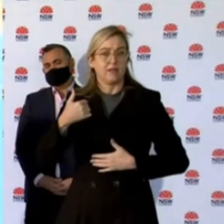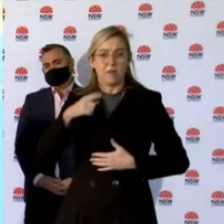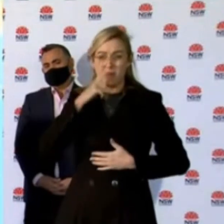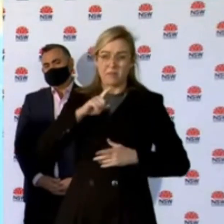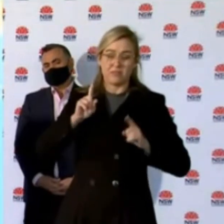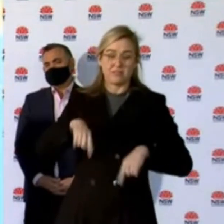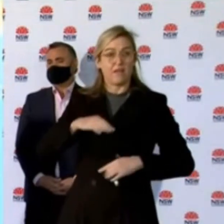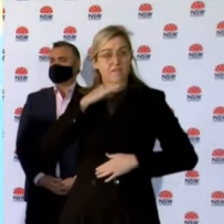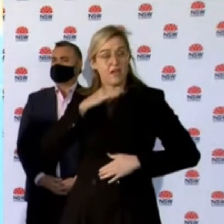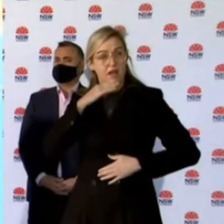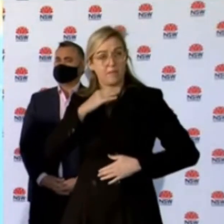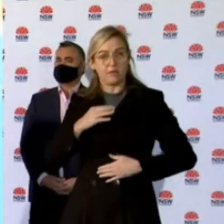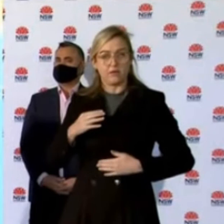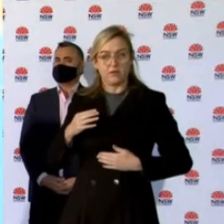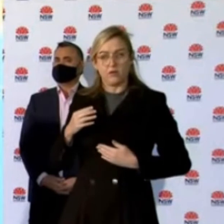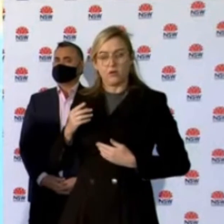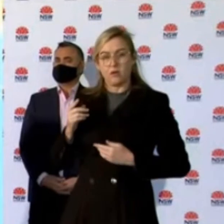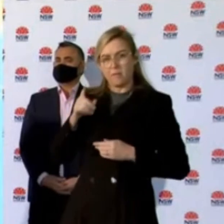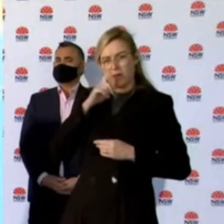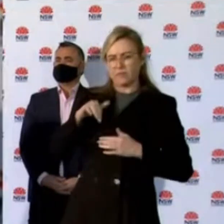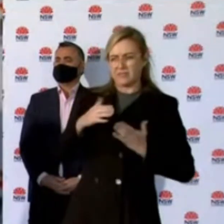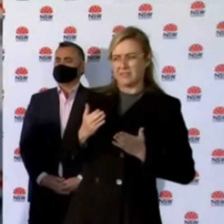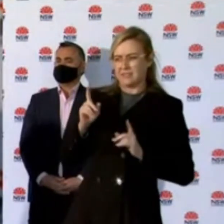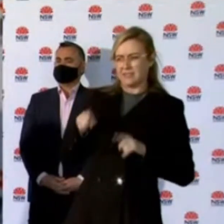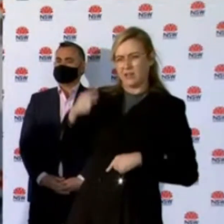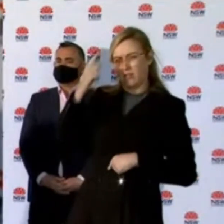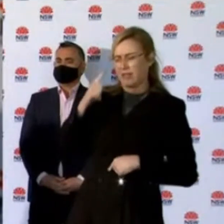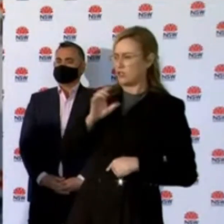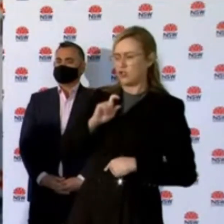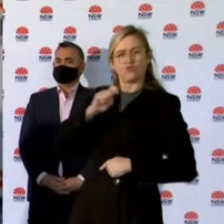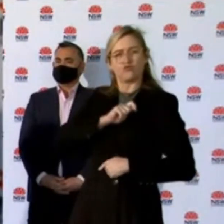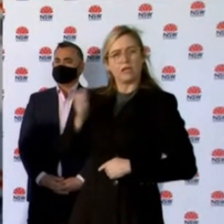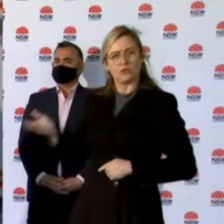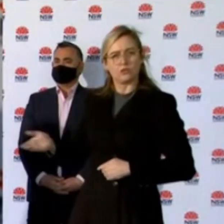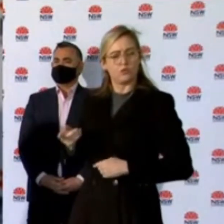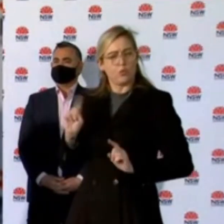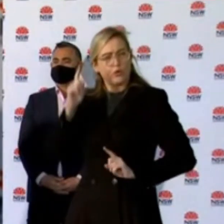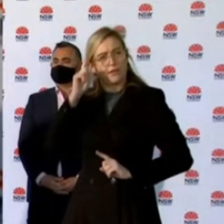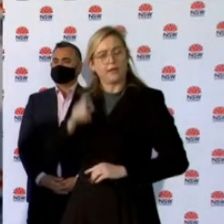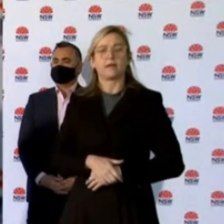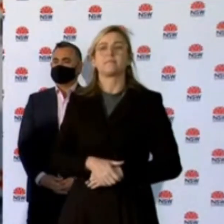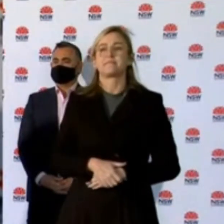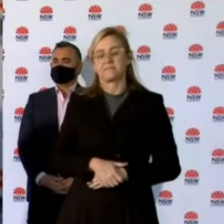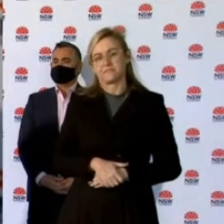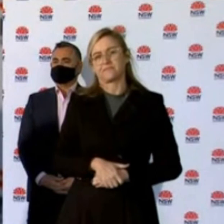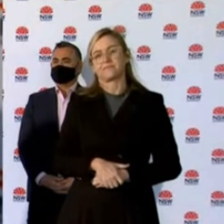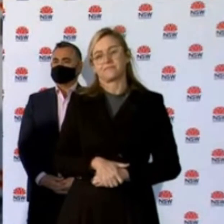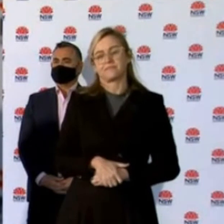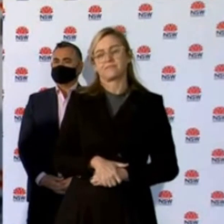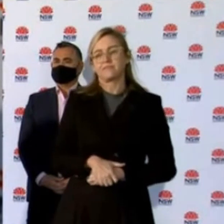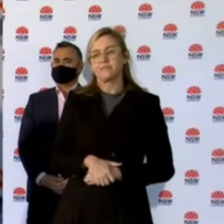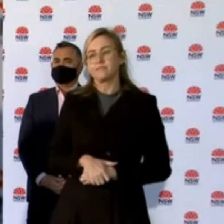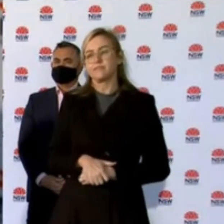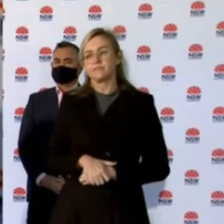What's your concern surrounding people losing trust in the message? Yeah, I think first and foremost, we've been overwhelmed by the vast majority of